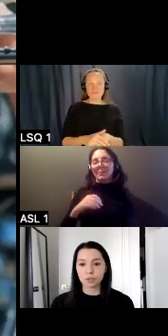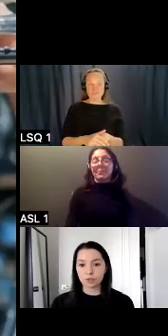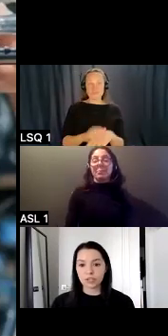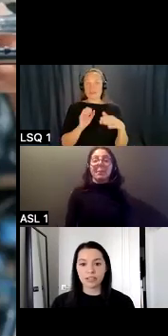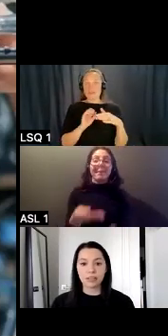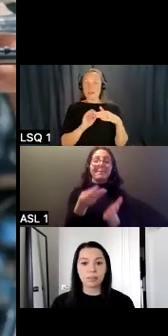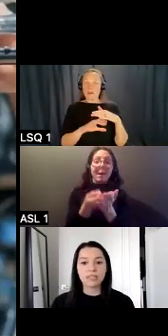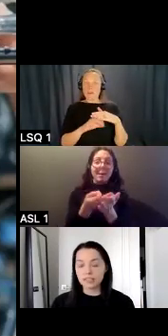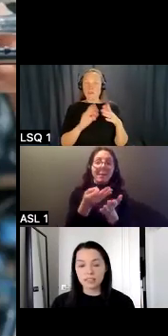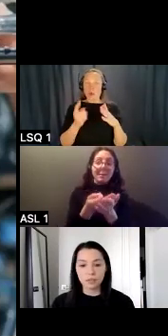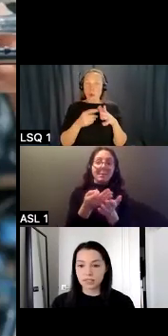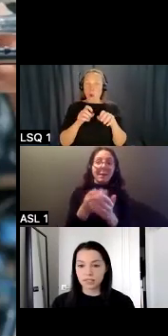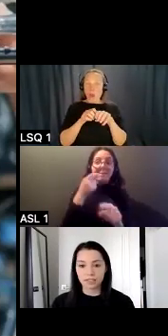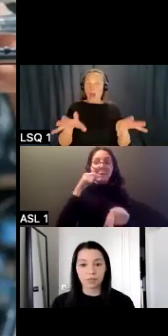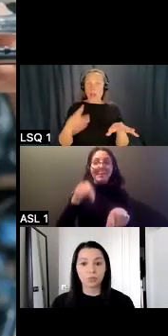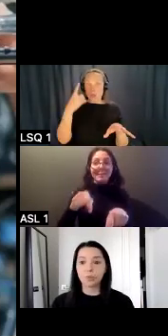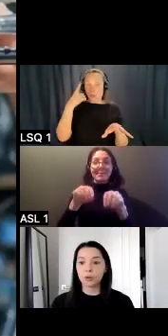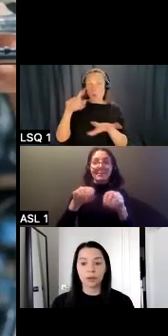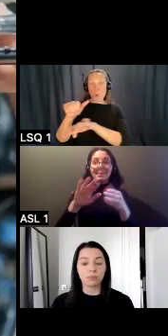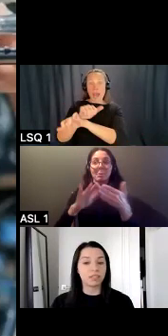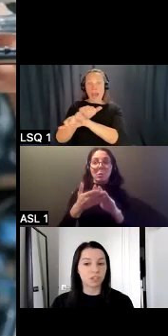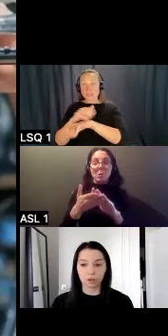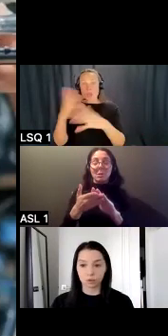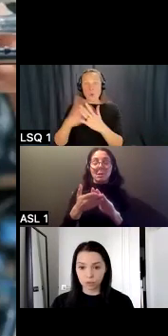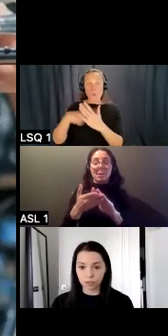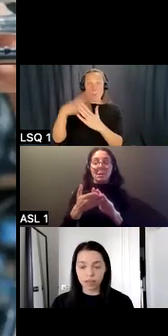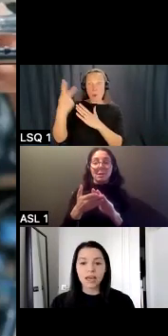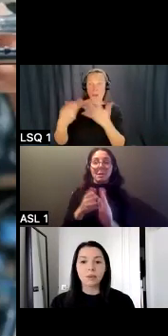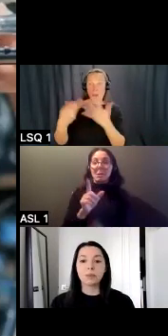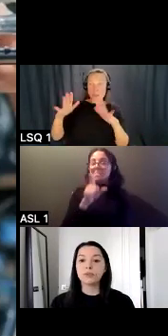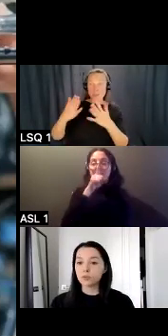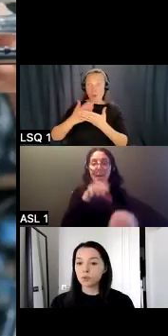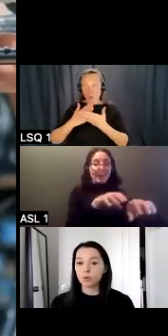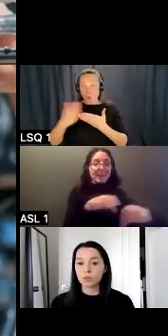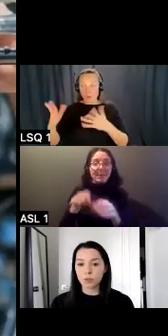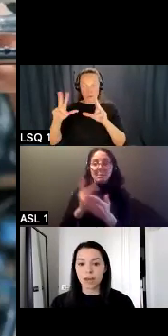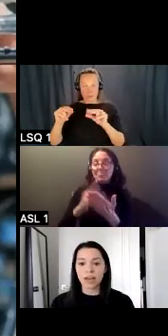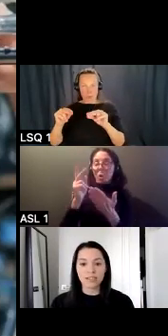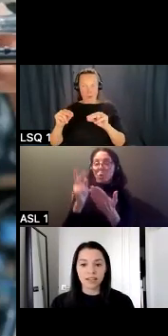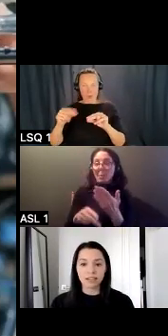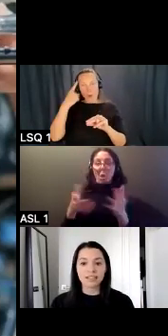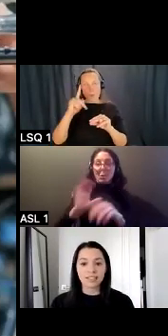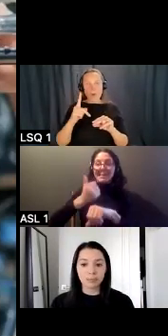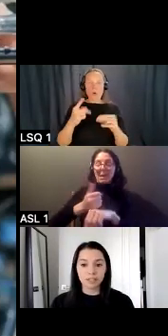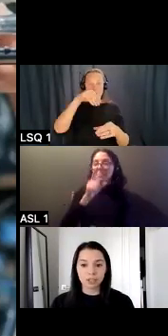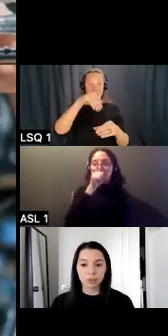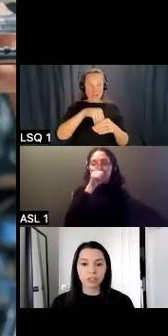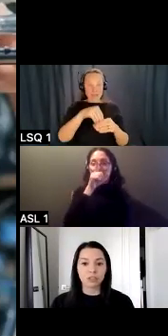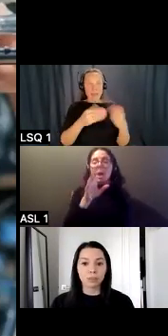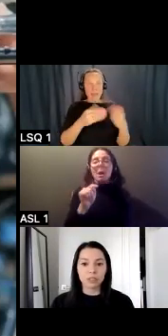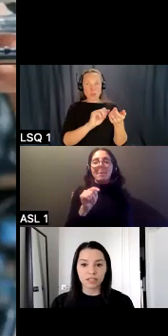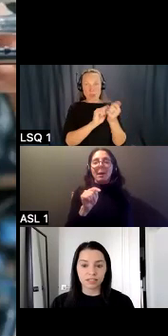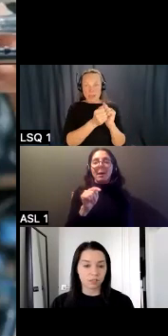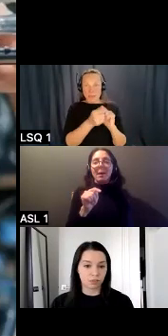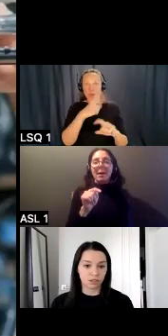Financing for this community is not for activities or programs that are already in place, but for the needs that are internal